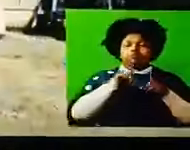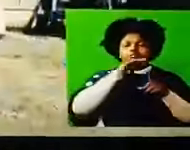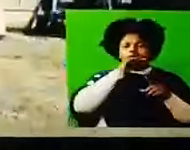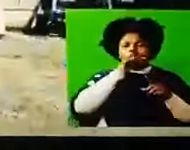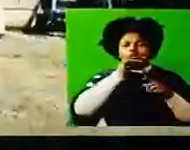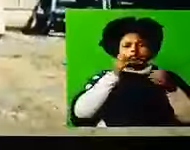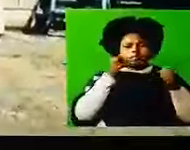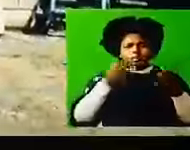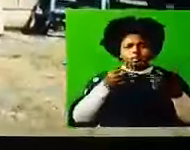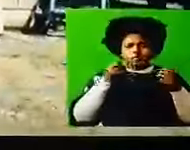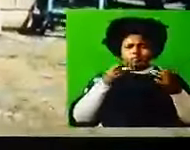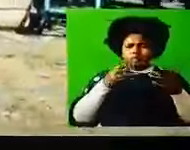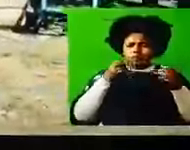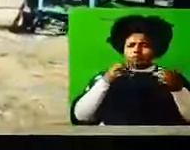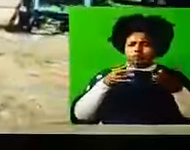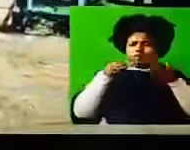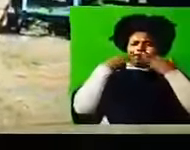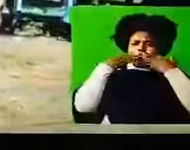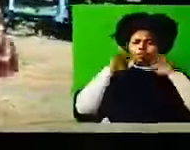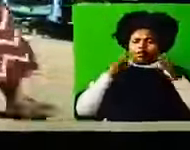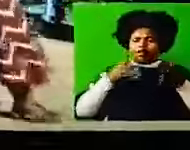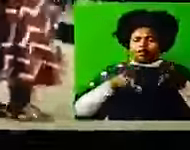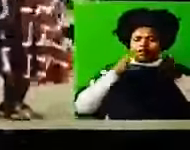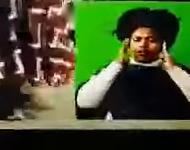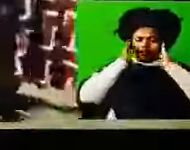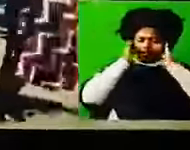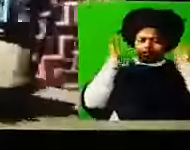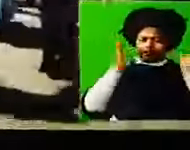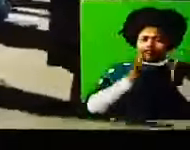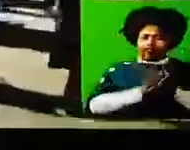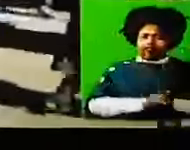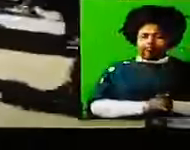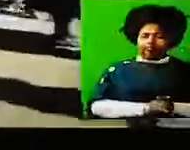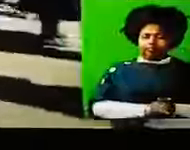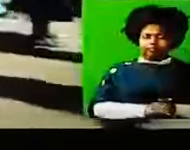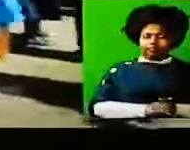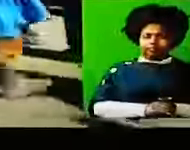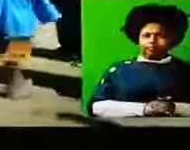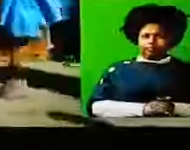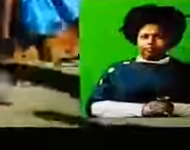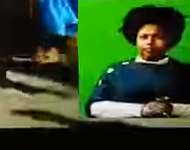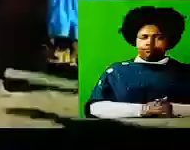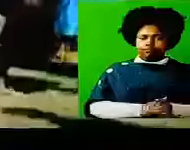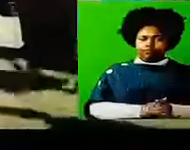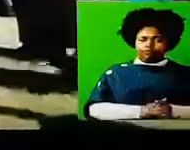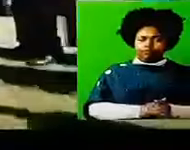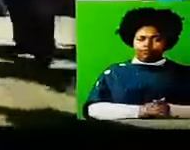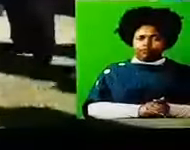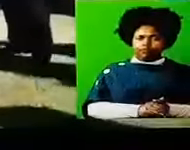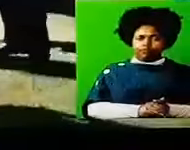nhlangano lapha eveni etinzabeni kuyapholile maziya enhlangano